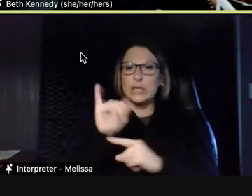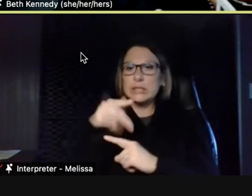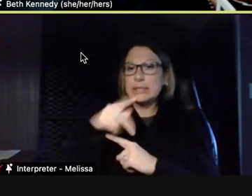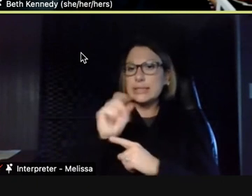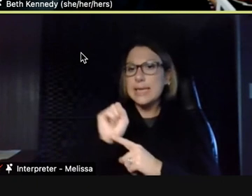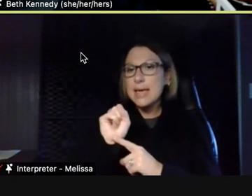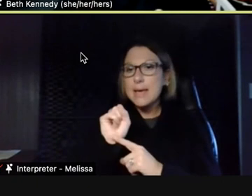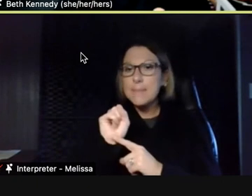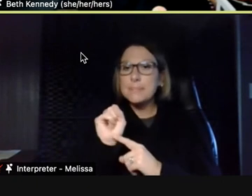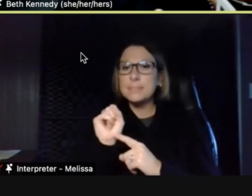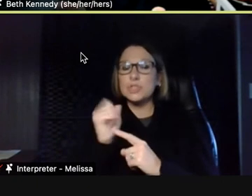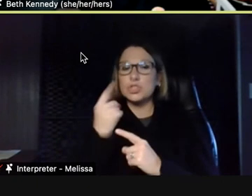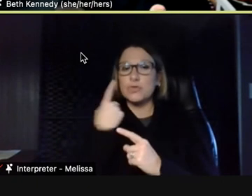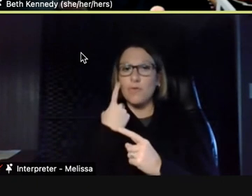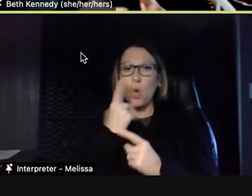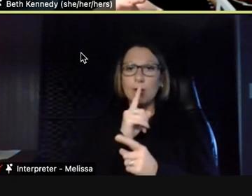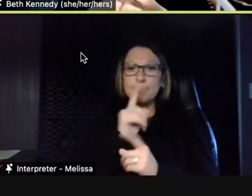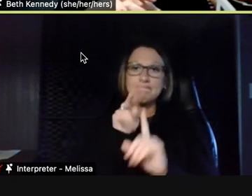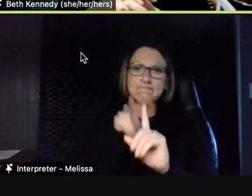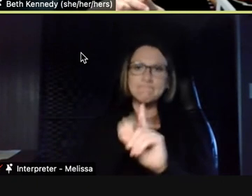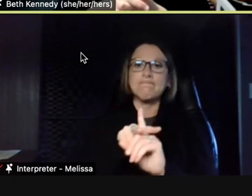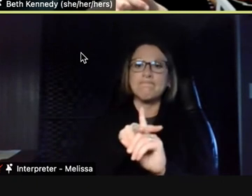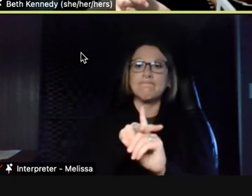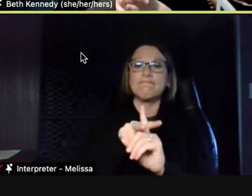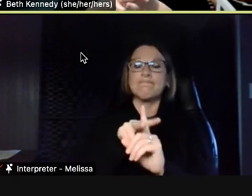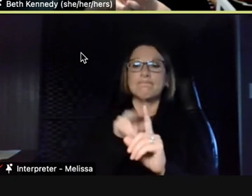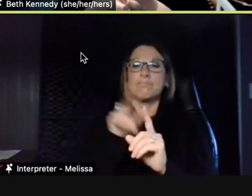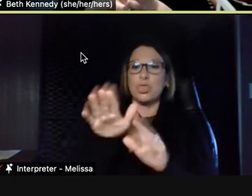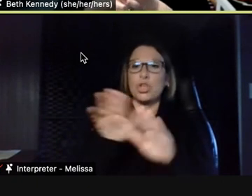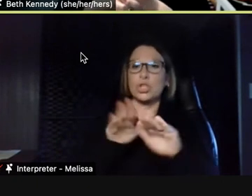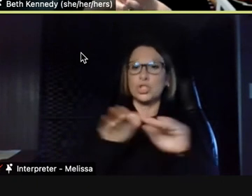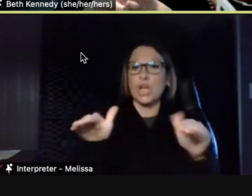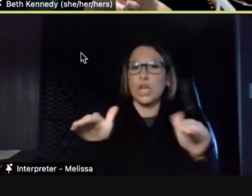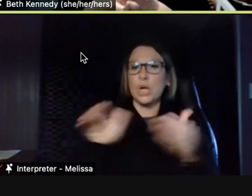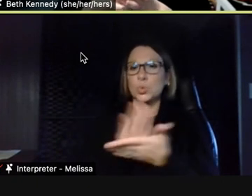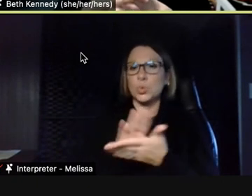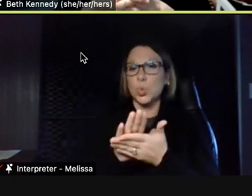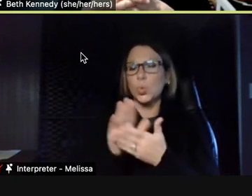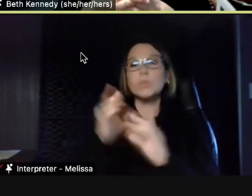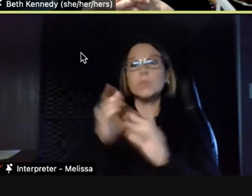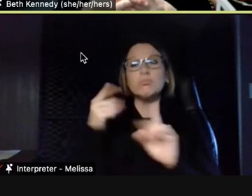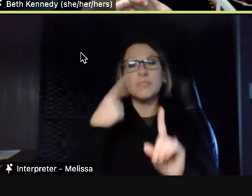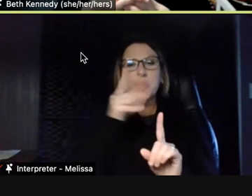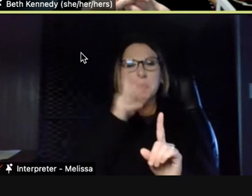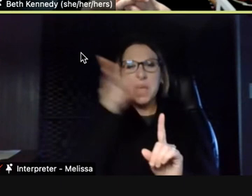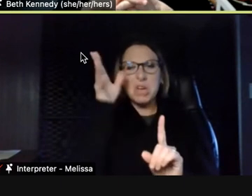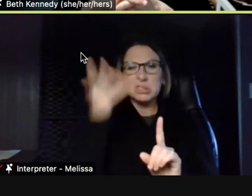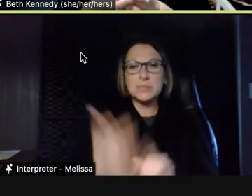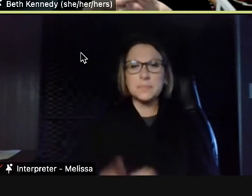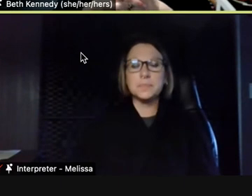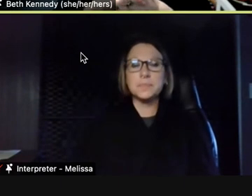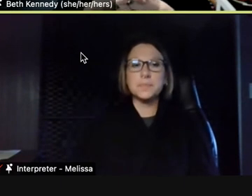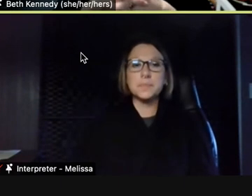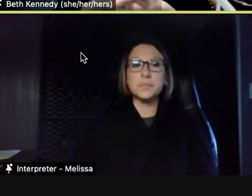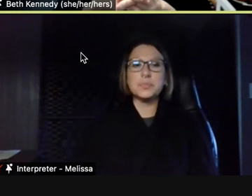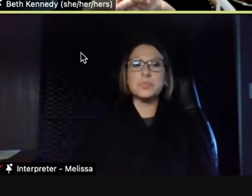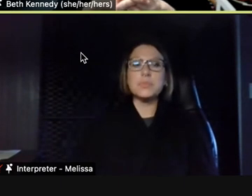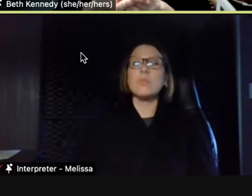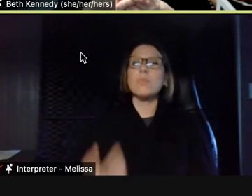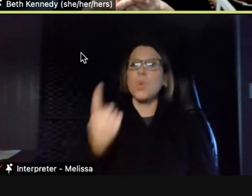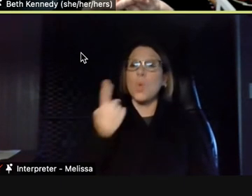to try to make this happen at their child's school. Then one of the newer